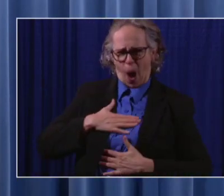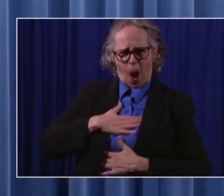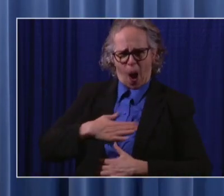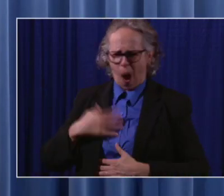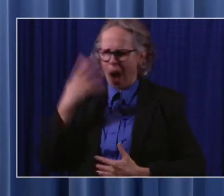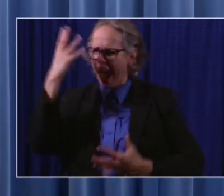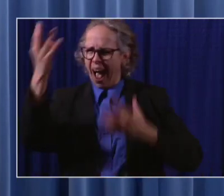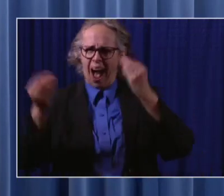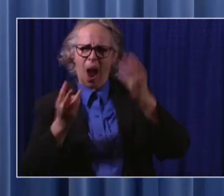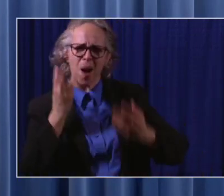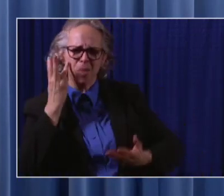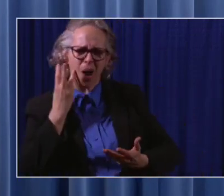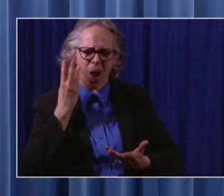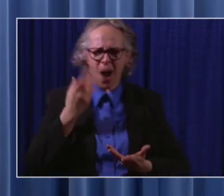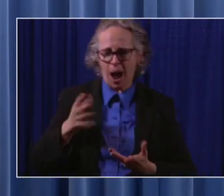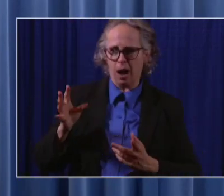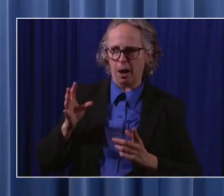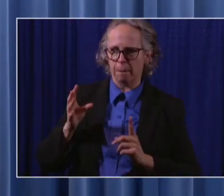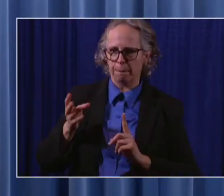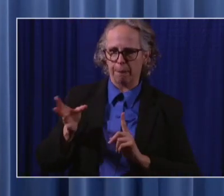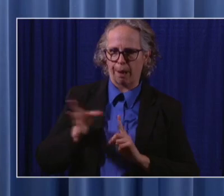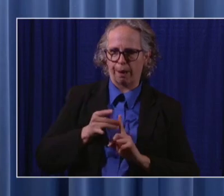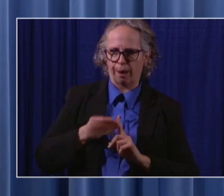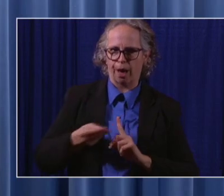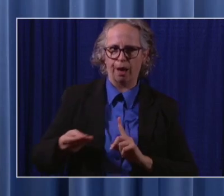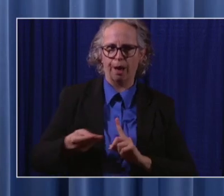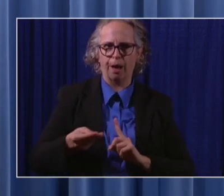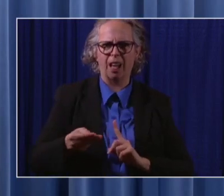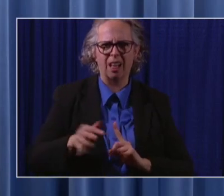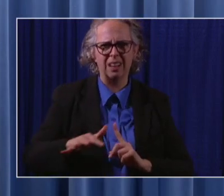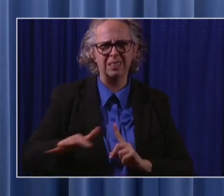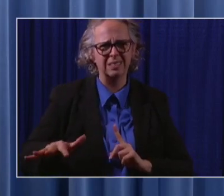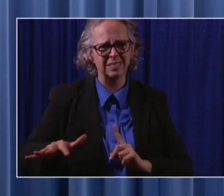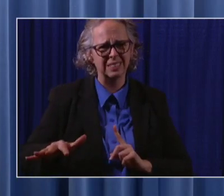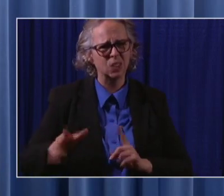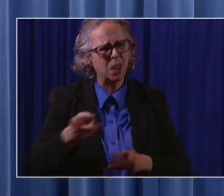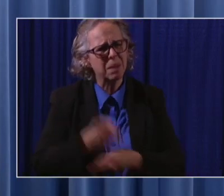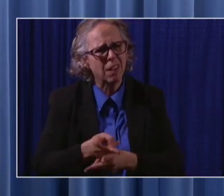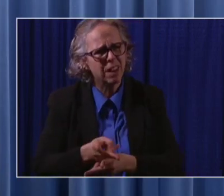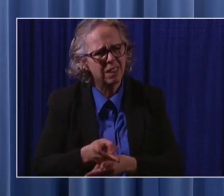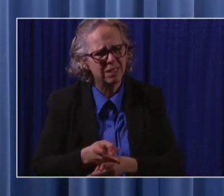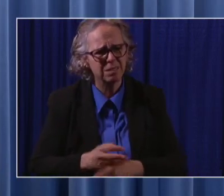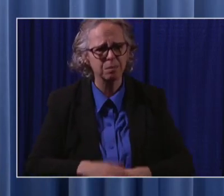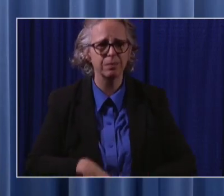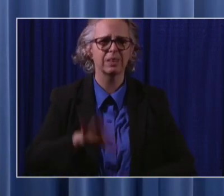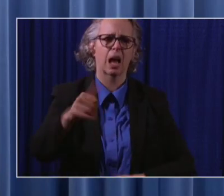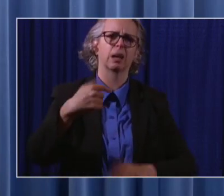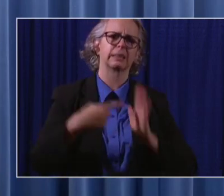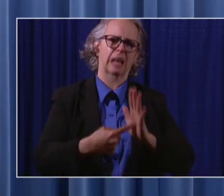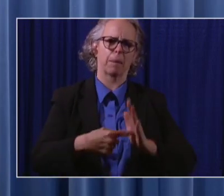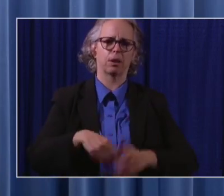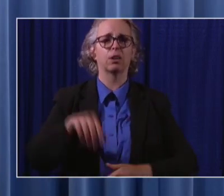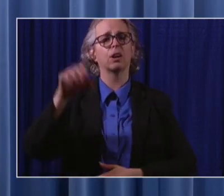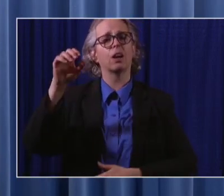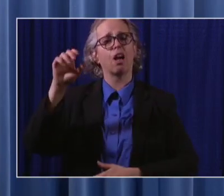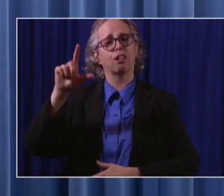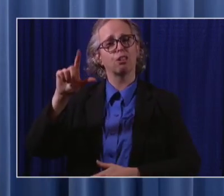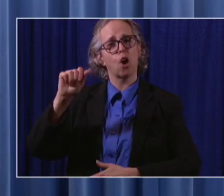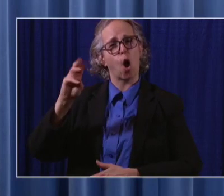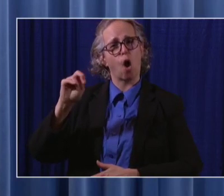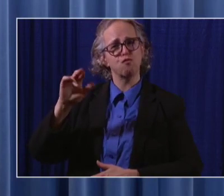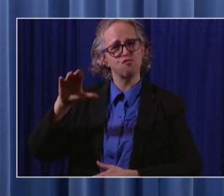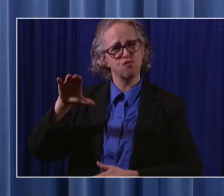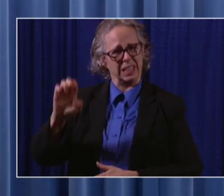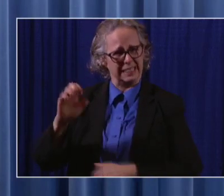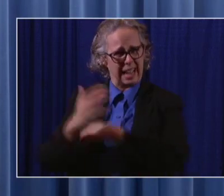and we just have to be very, very careful. Lawrence County, clear down at the southern part of the state, met 4 indicators, including